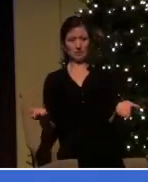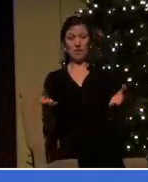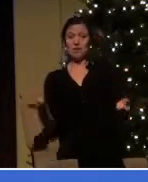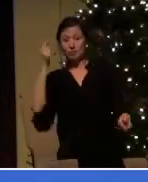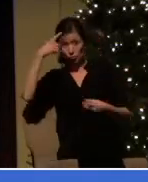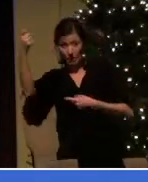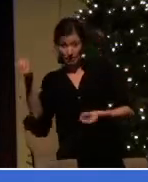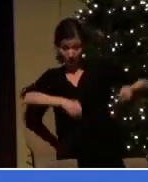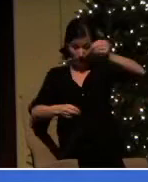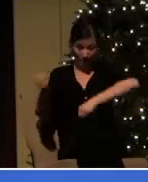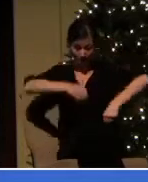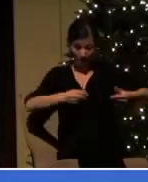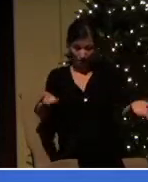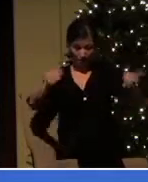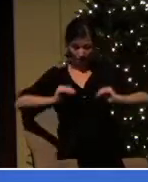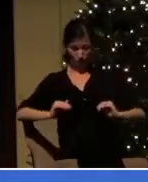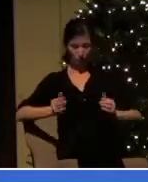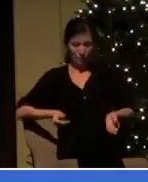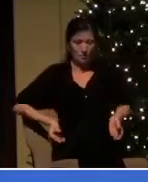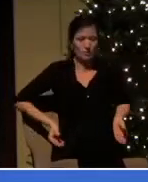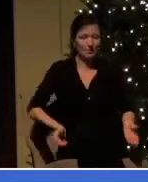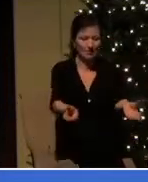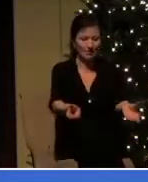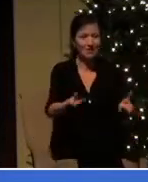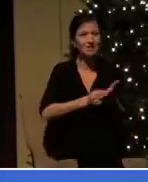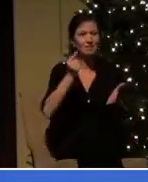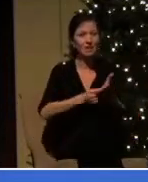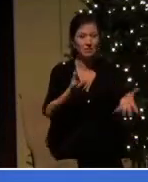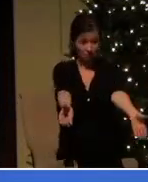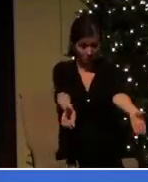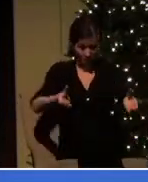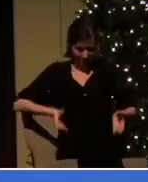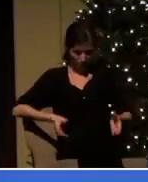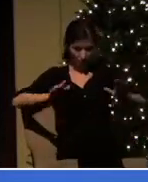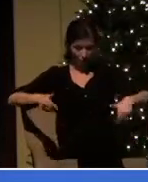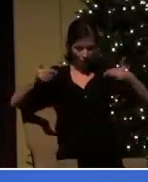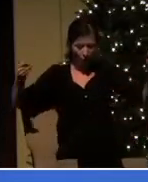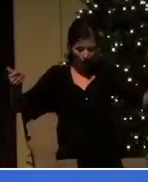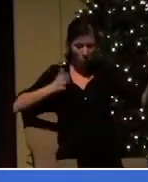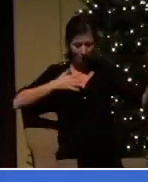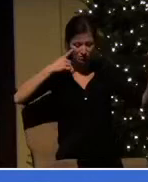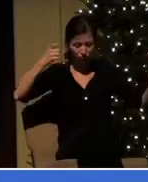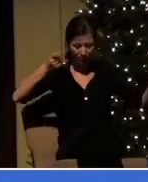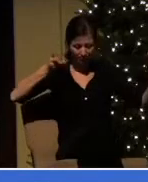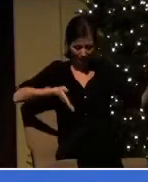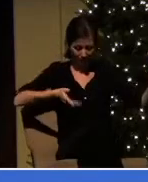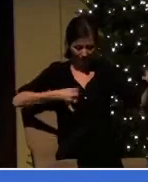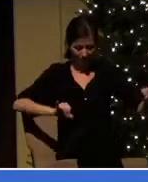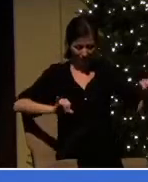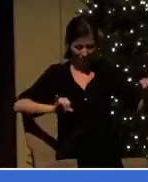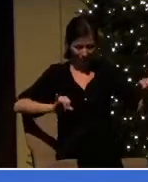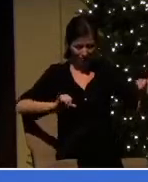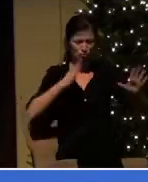box away and bring it out once in a while to look at it, and yep, it's still there. These are great dreams, but they never